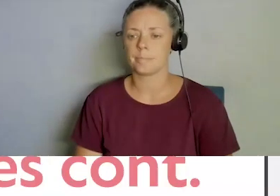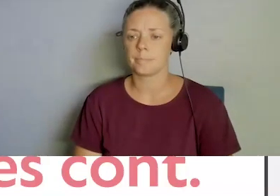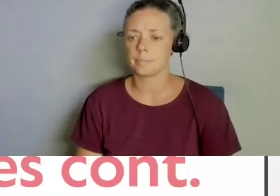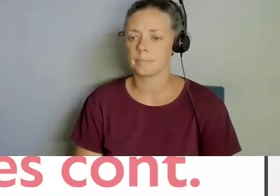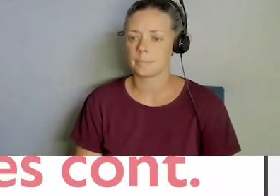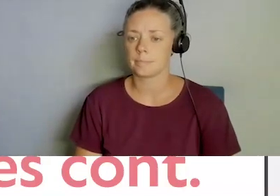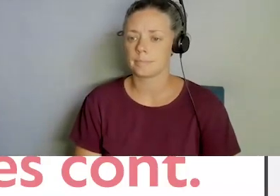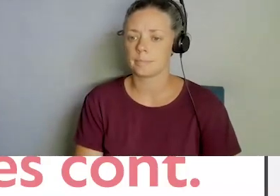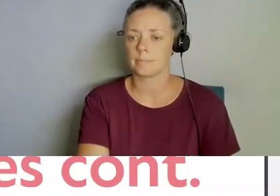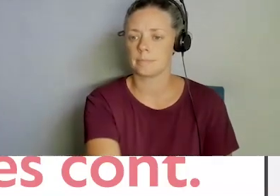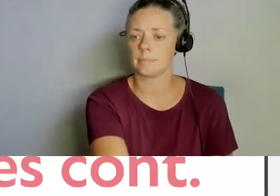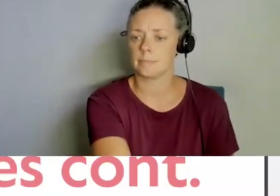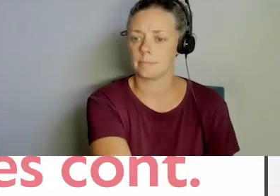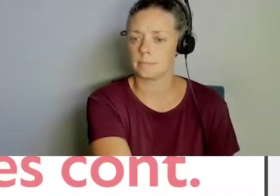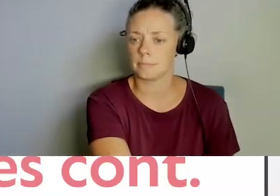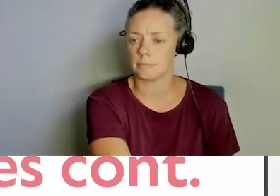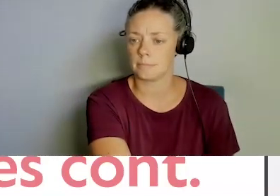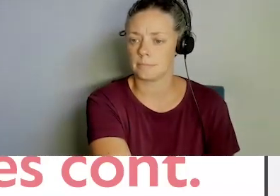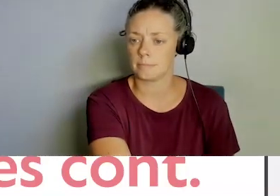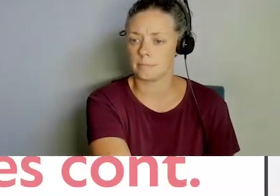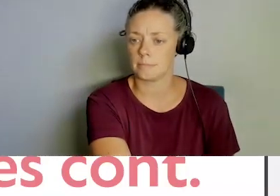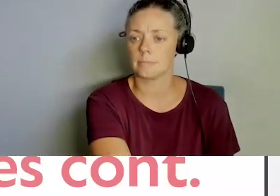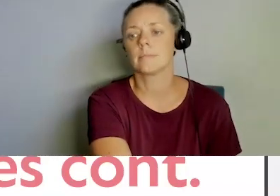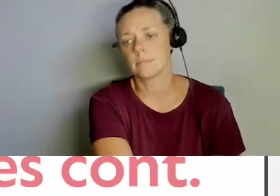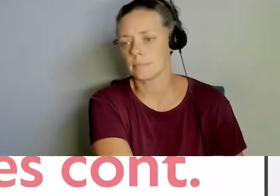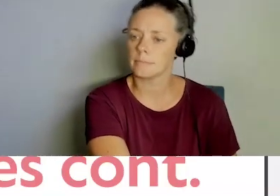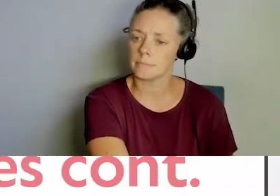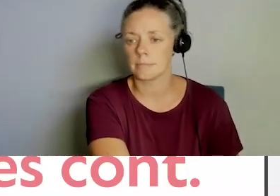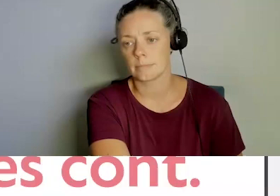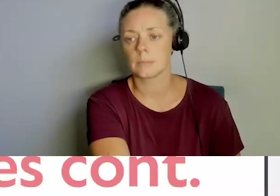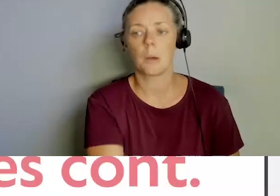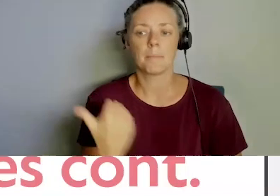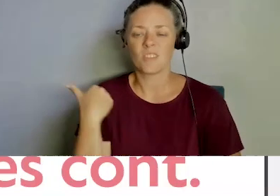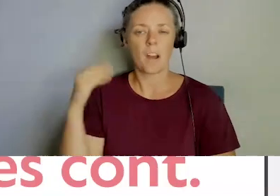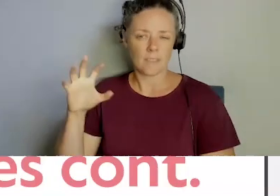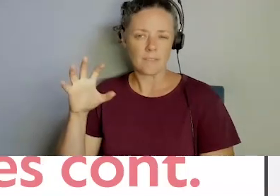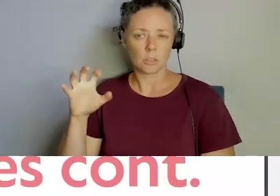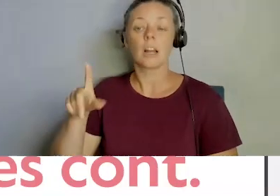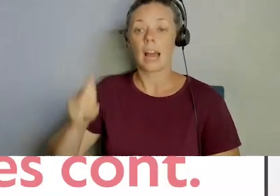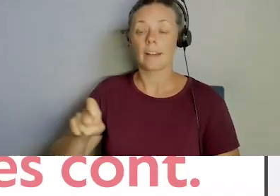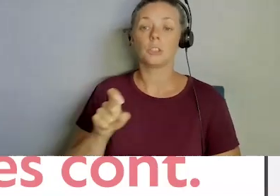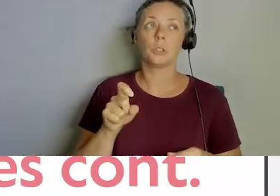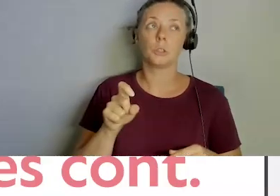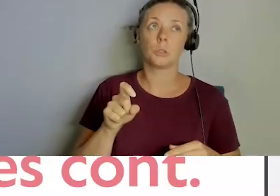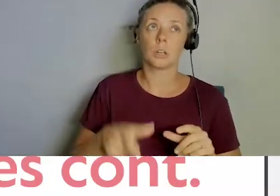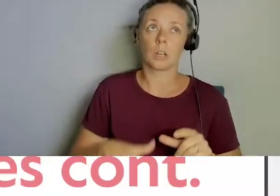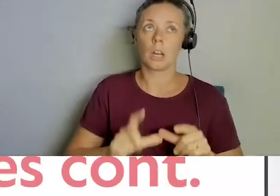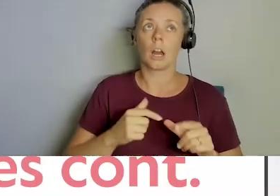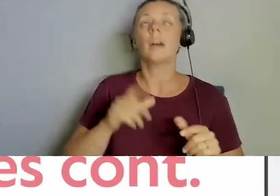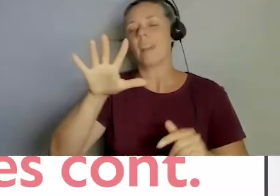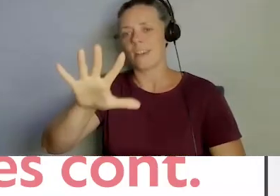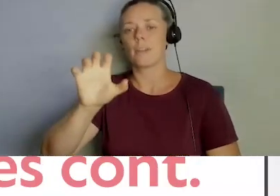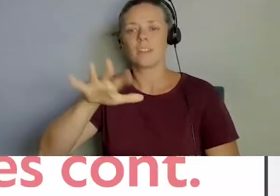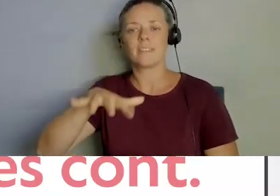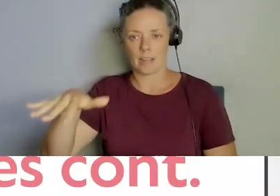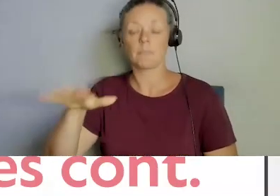It was in the $500. So every 2 years they have to renew it, and it's $555 if they do it online,